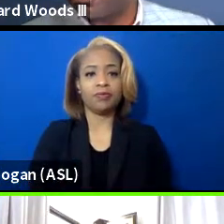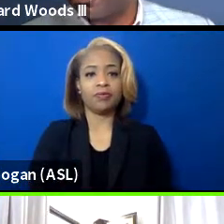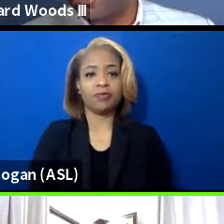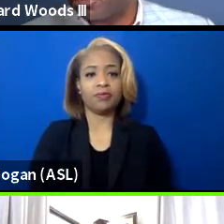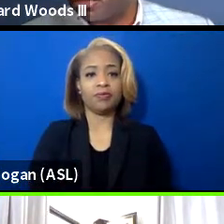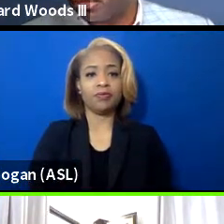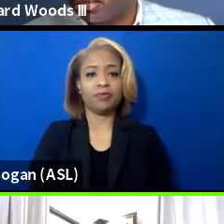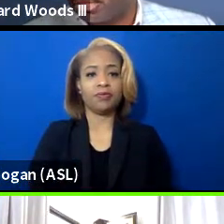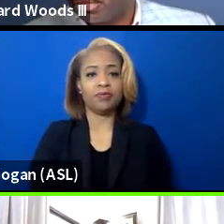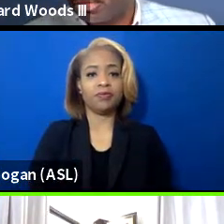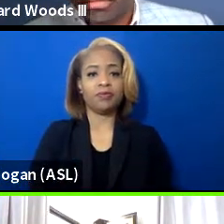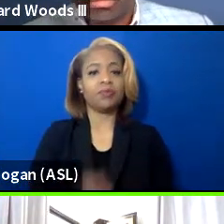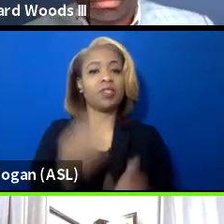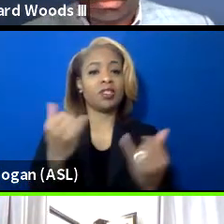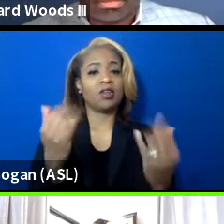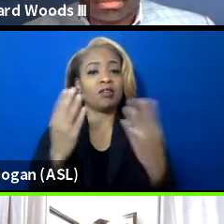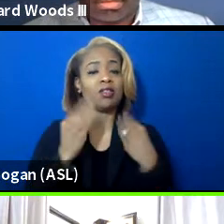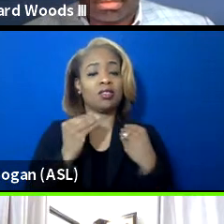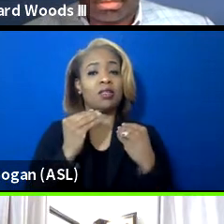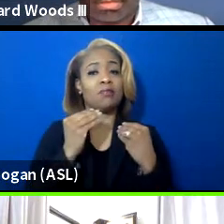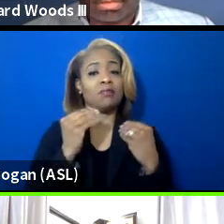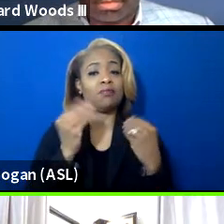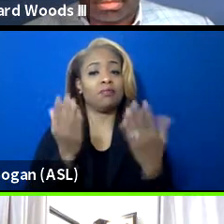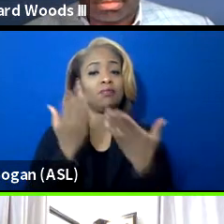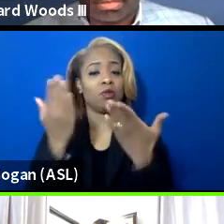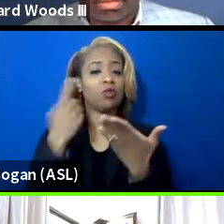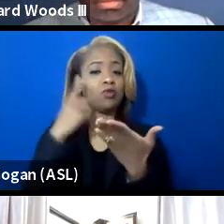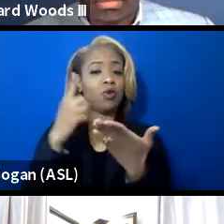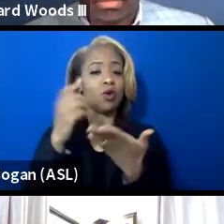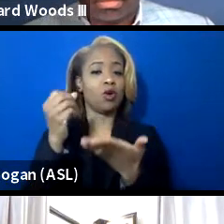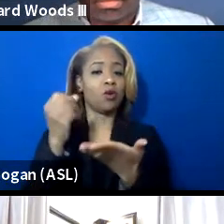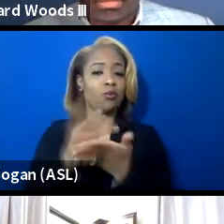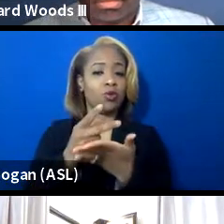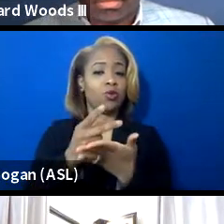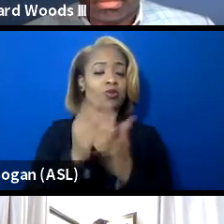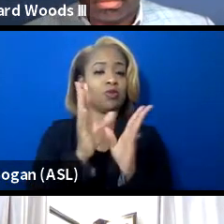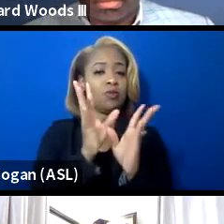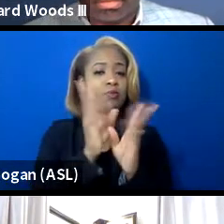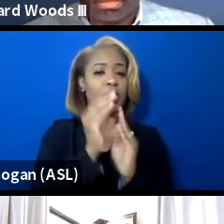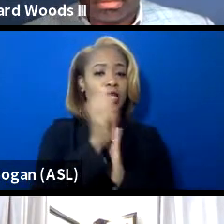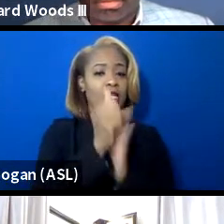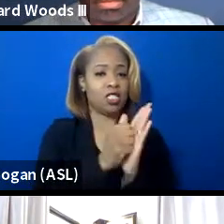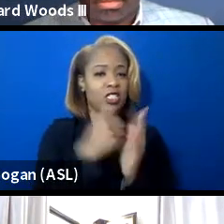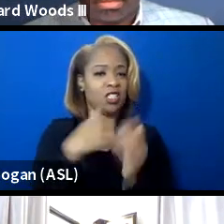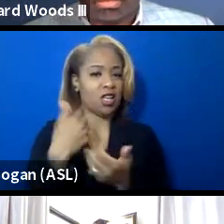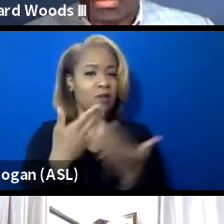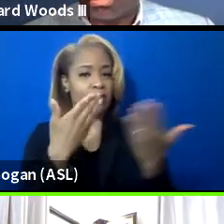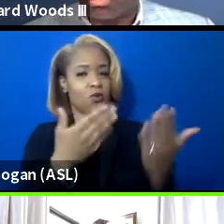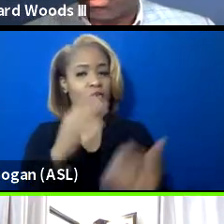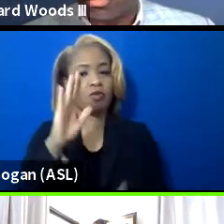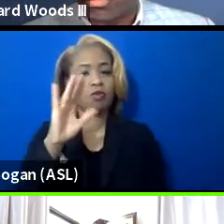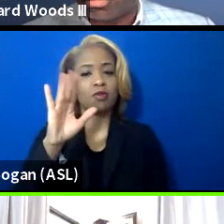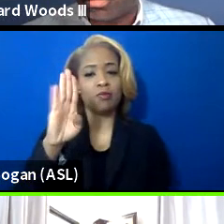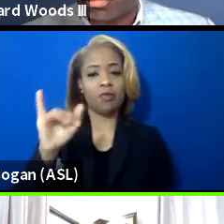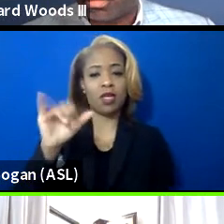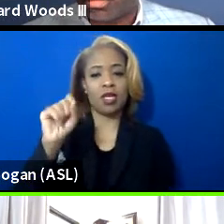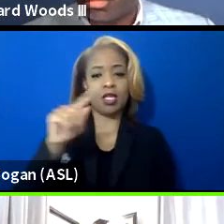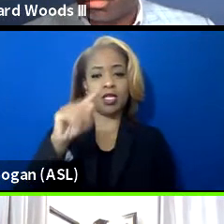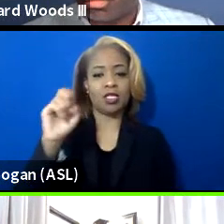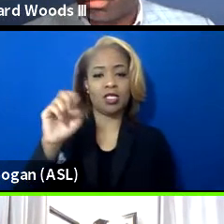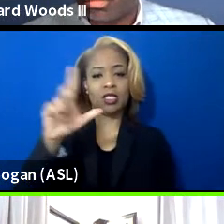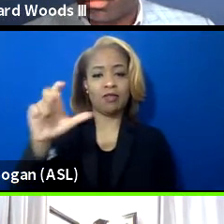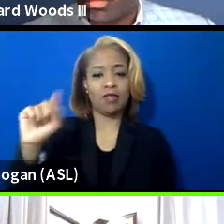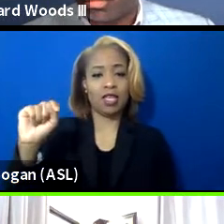I would now entertain a motion to approve the meeting agenda. So moved. Motion made by Steve Lett. Is there a